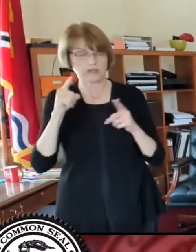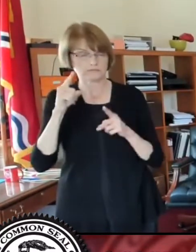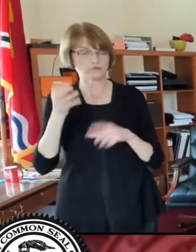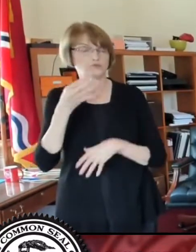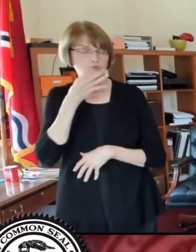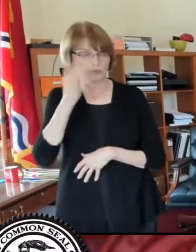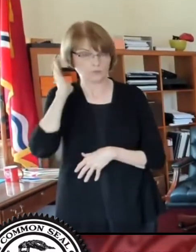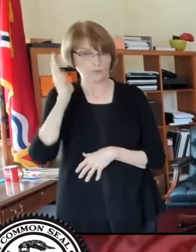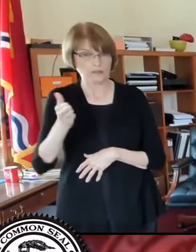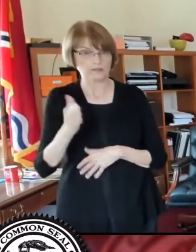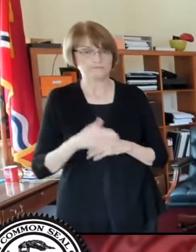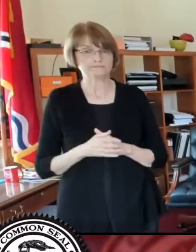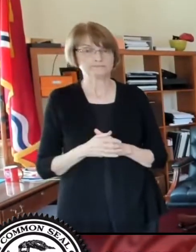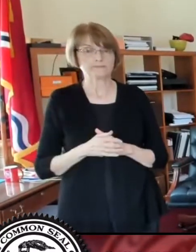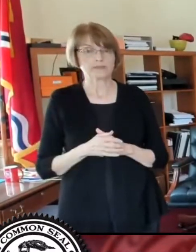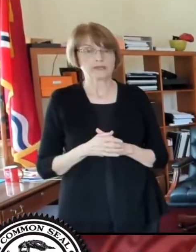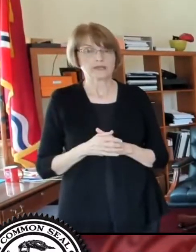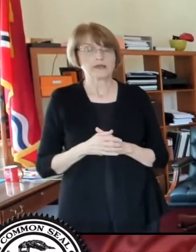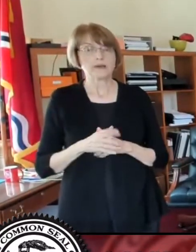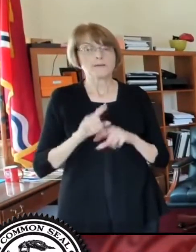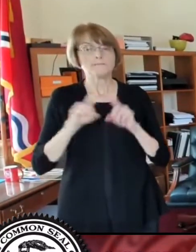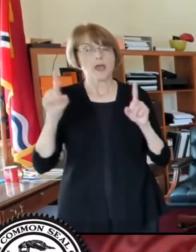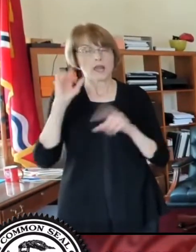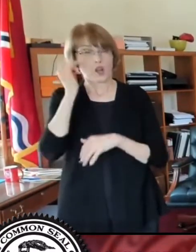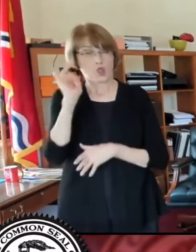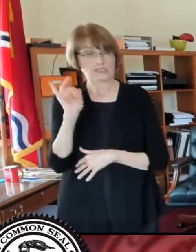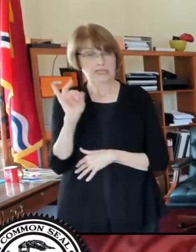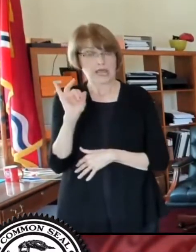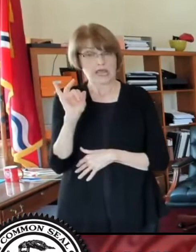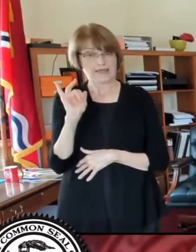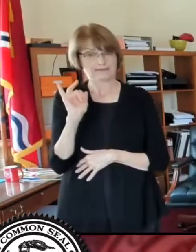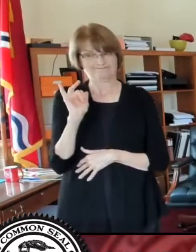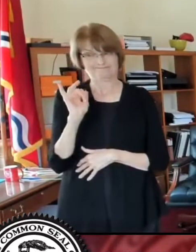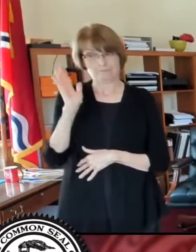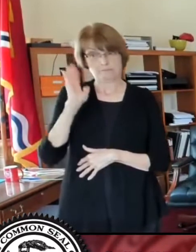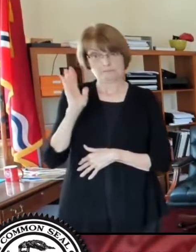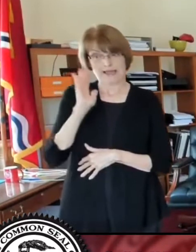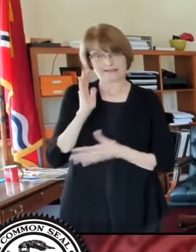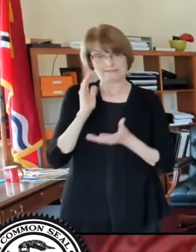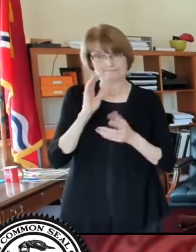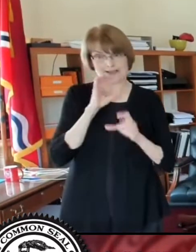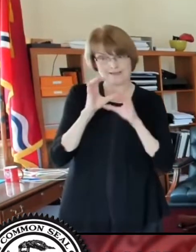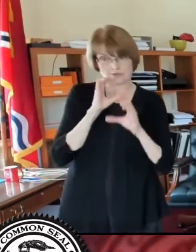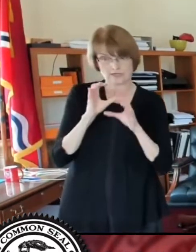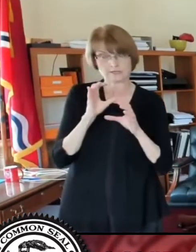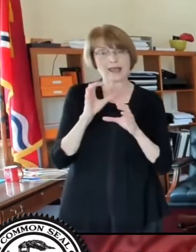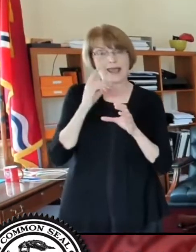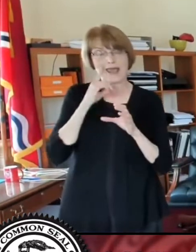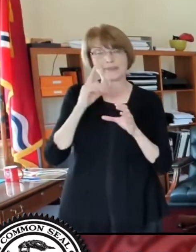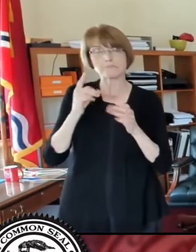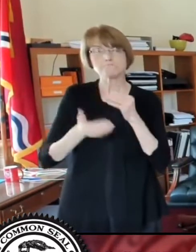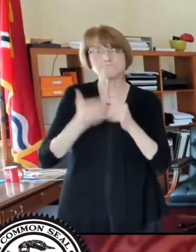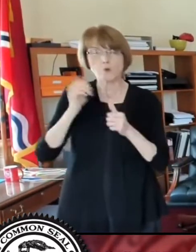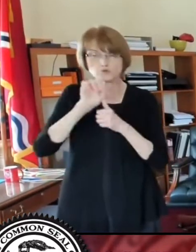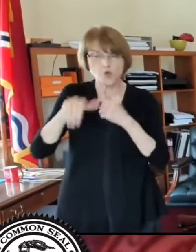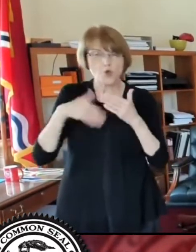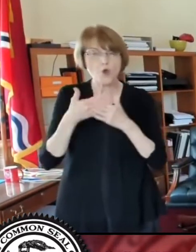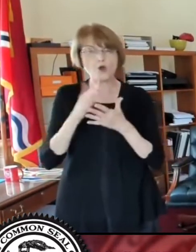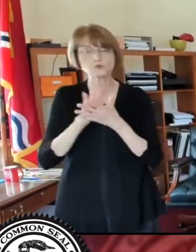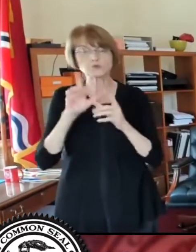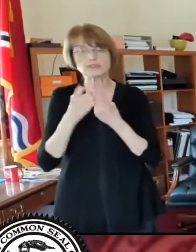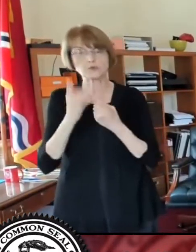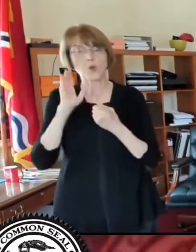soon. But it looks like, based on our conversations, that almost all the school districts will have